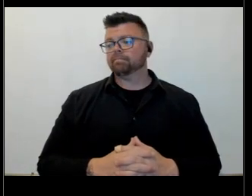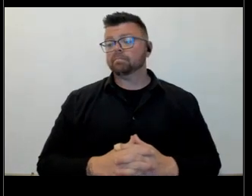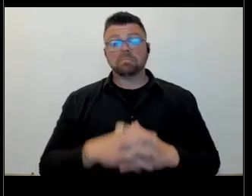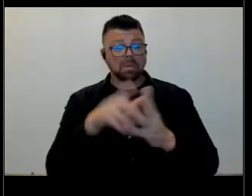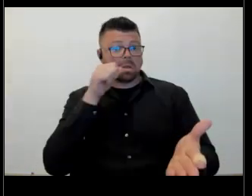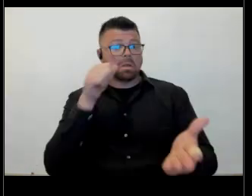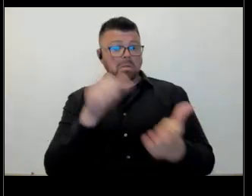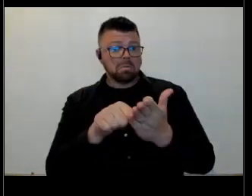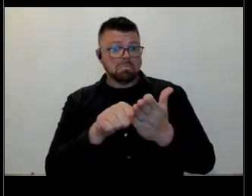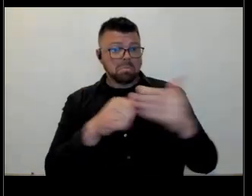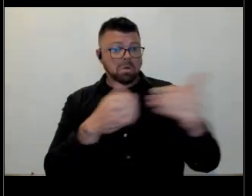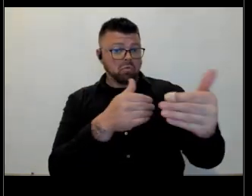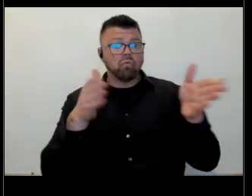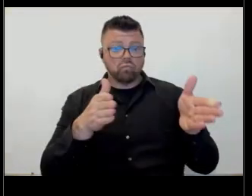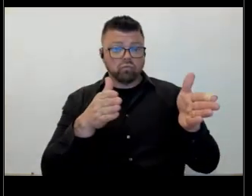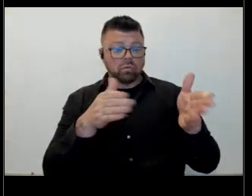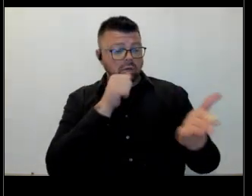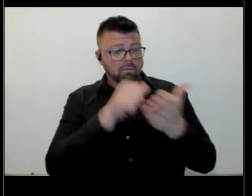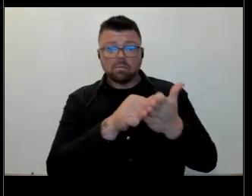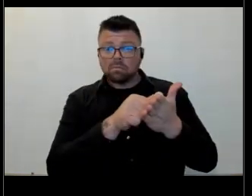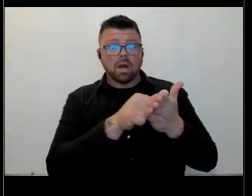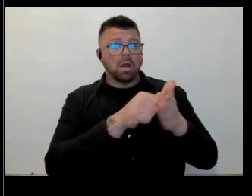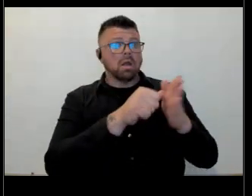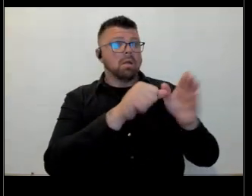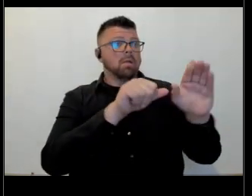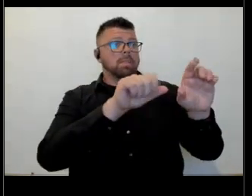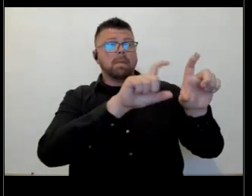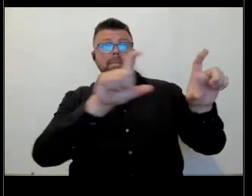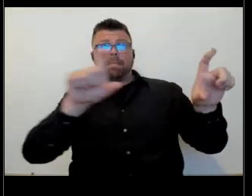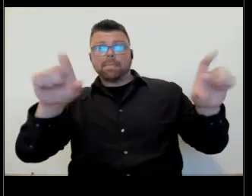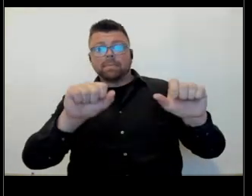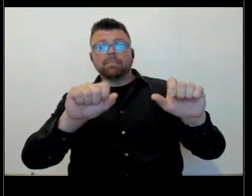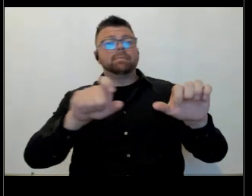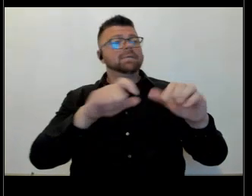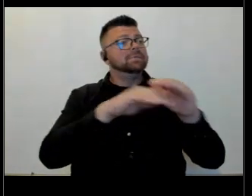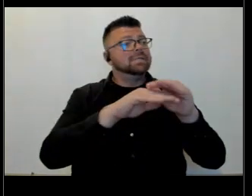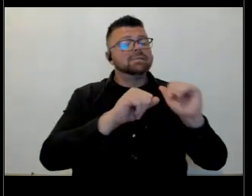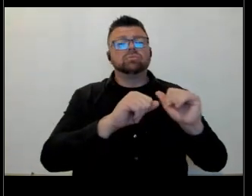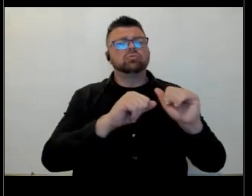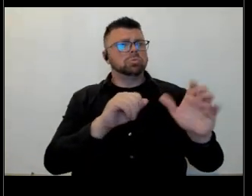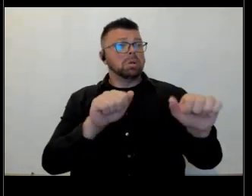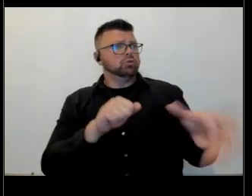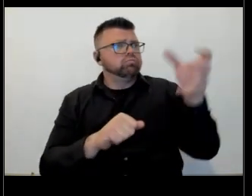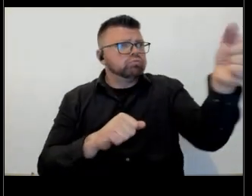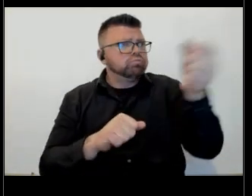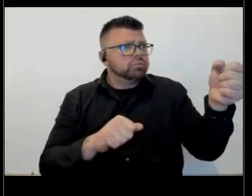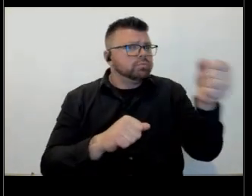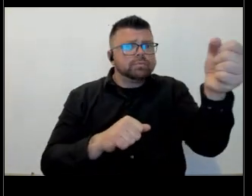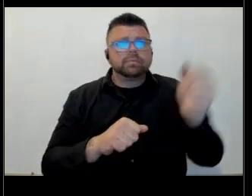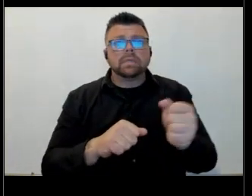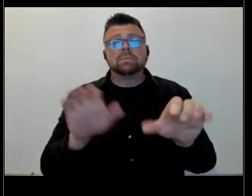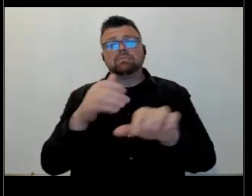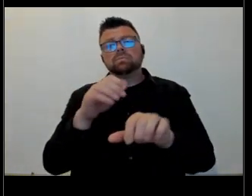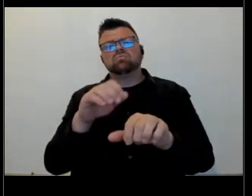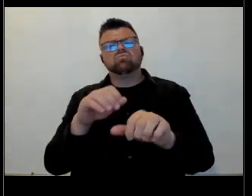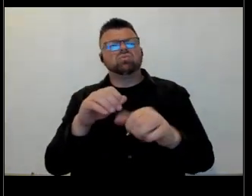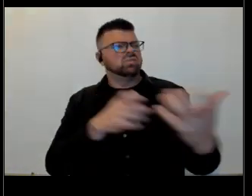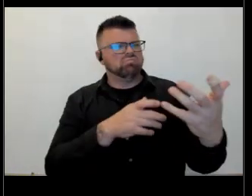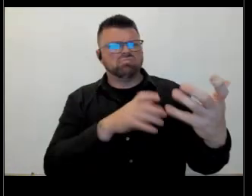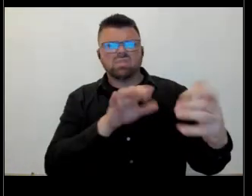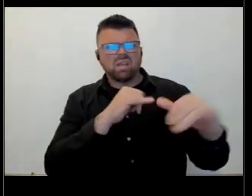Mailboxes must be accessible and within reach ranges established in ANSI.